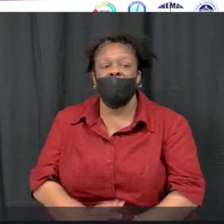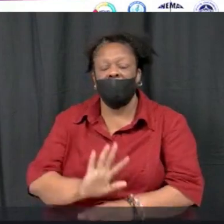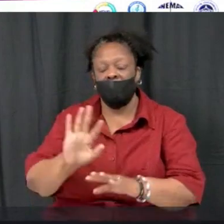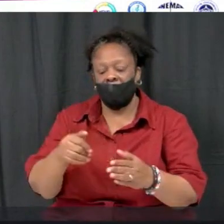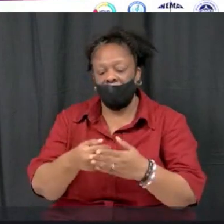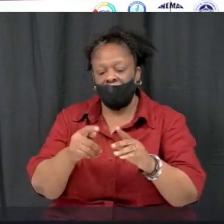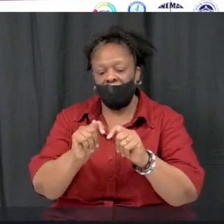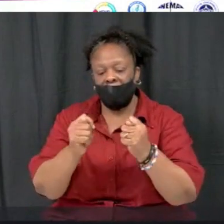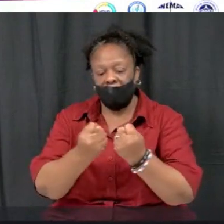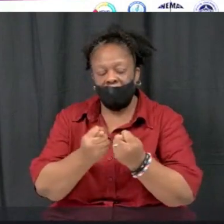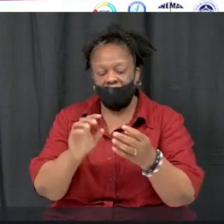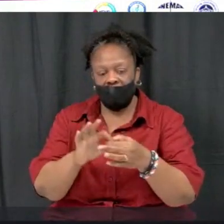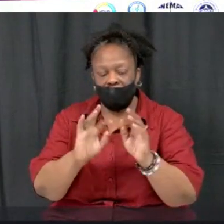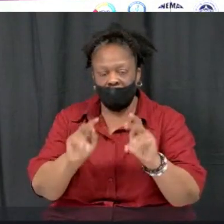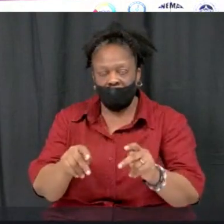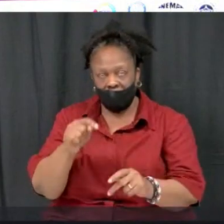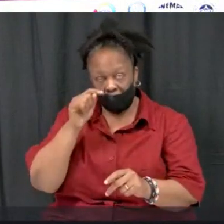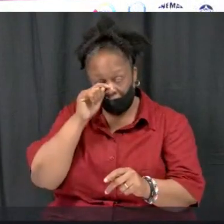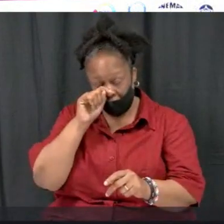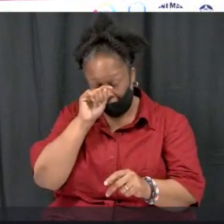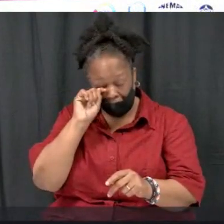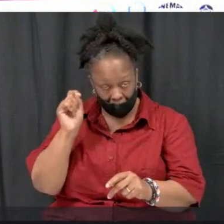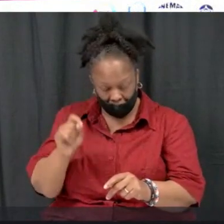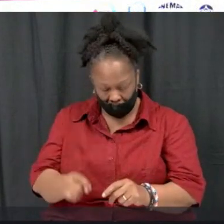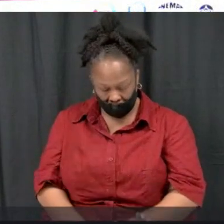force, members of the task force.